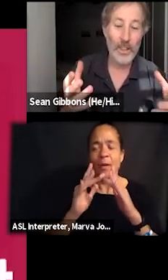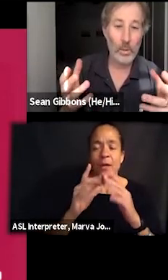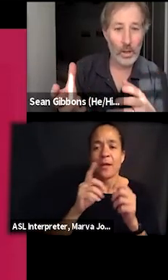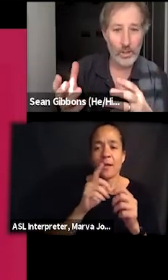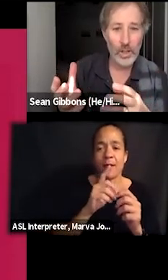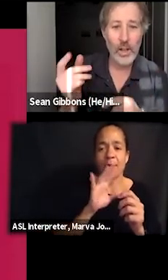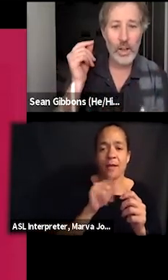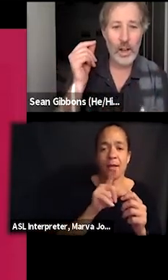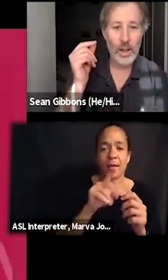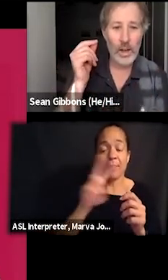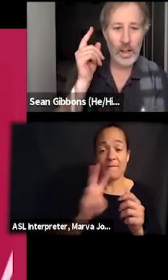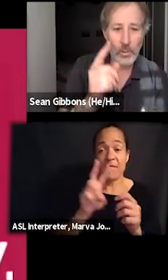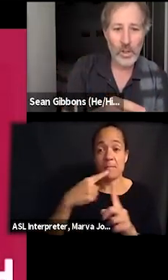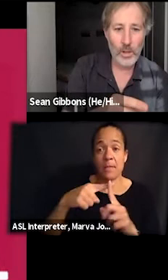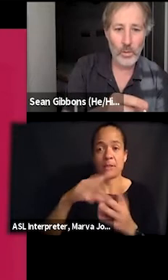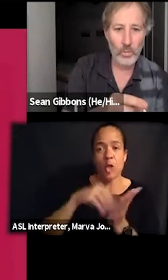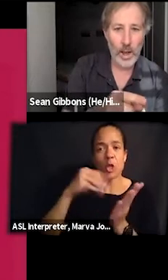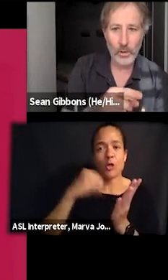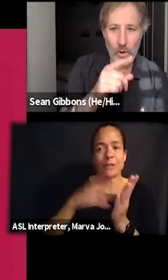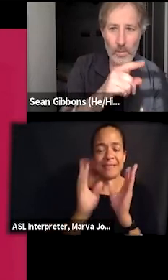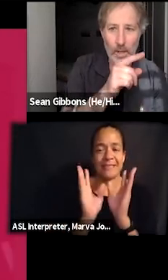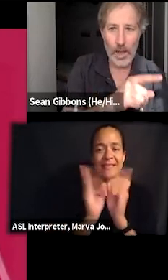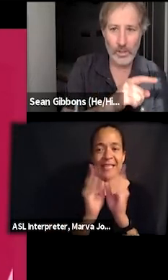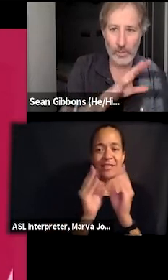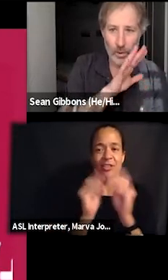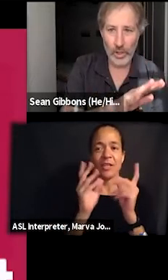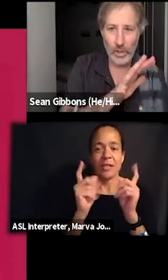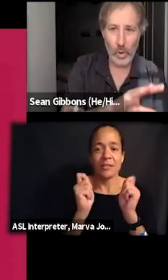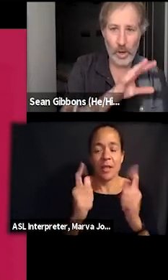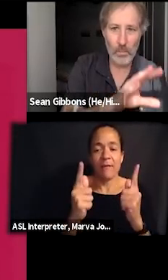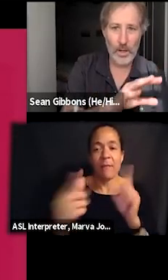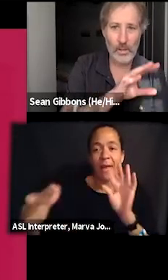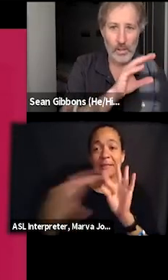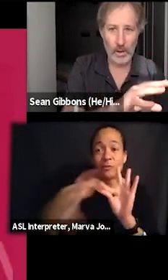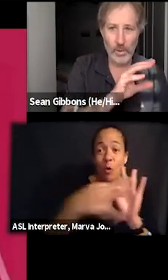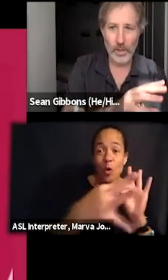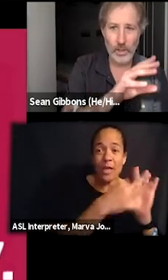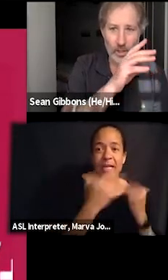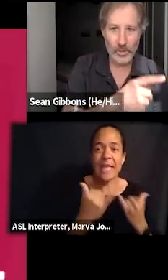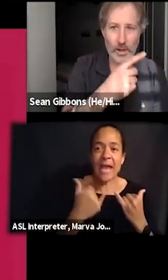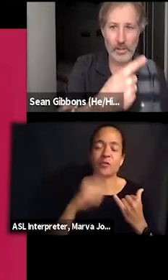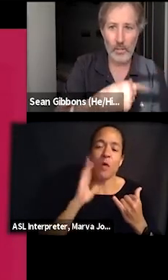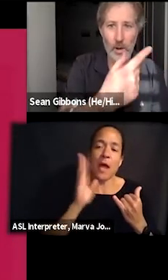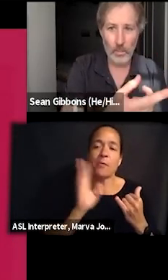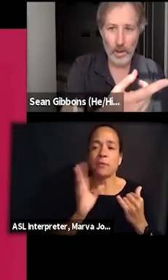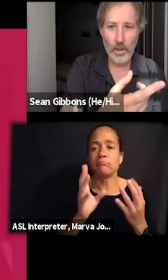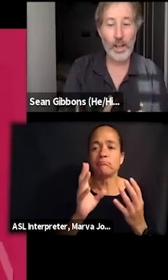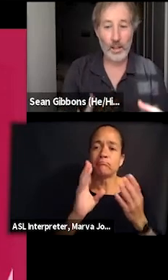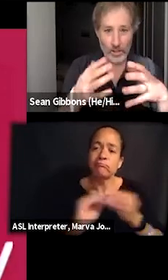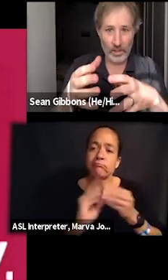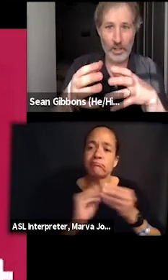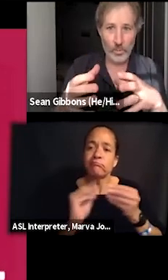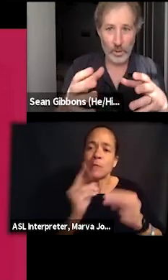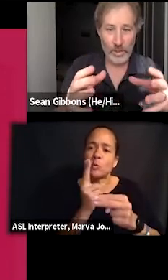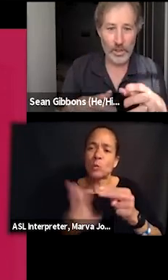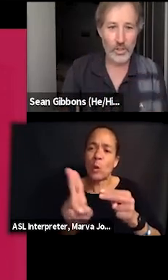ComNetworkV+. Everyone's coming into the room now, so I'm going to yak at you for just a quick minute, tell you a couple things you can expect coming up in